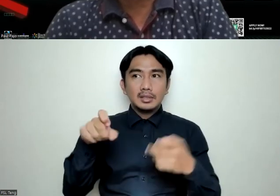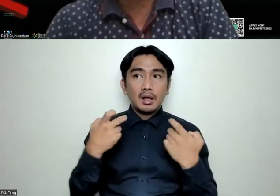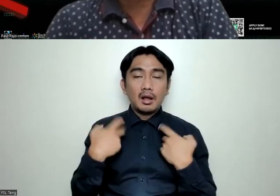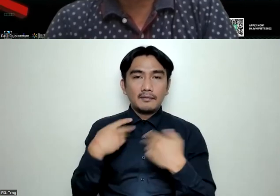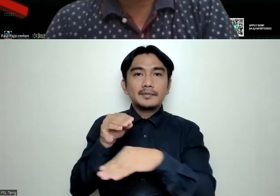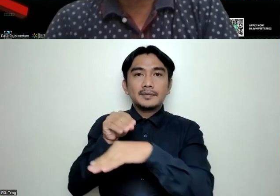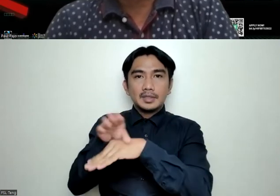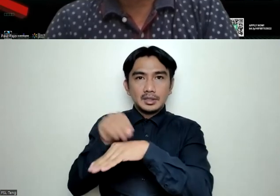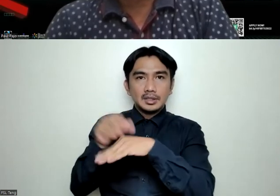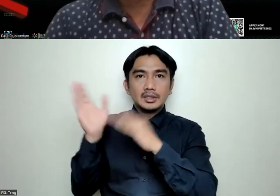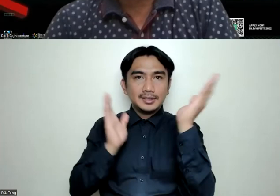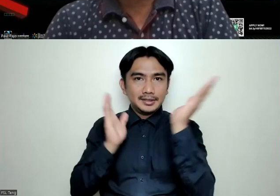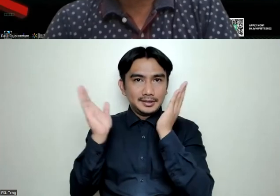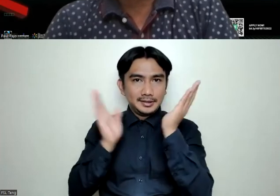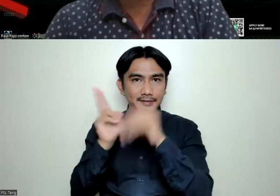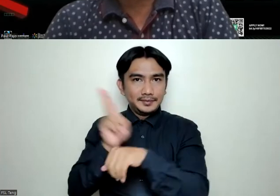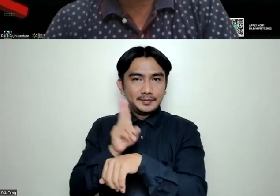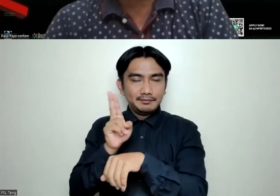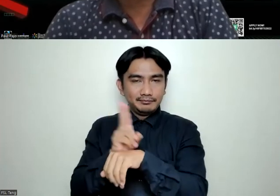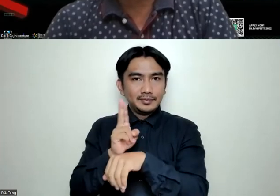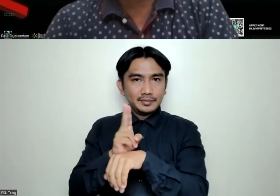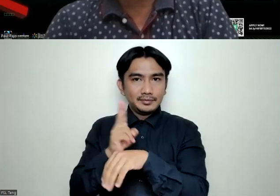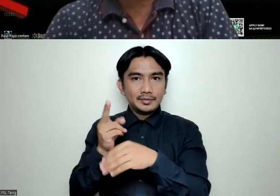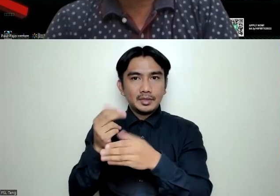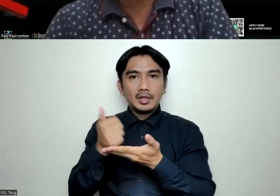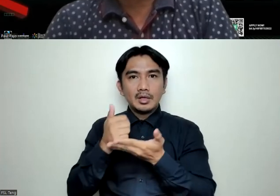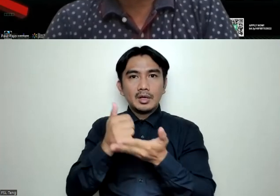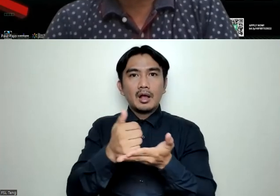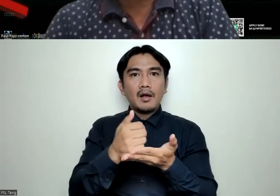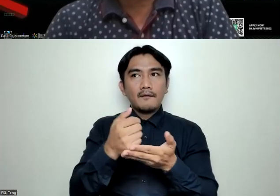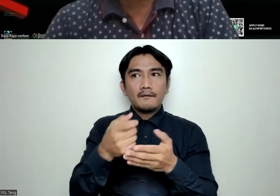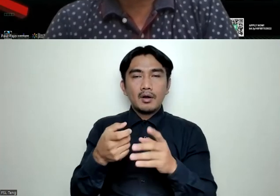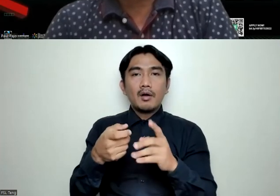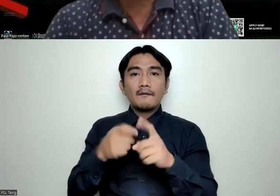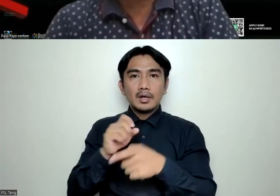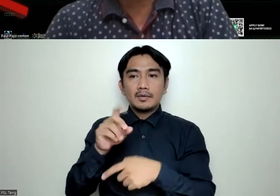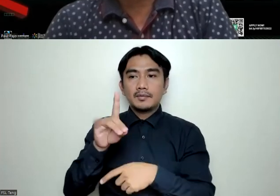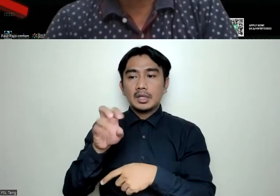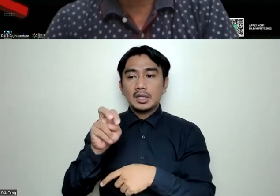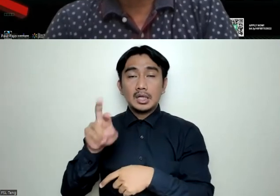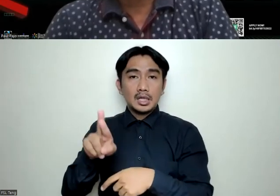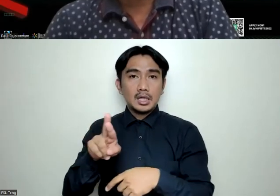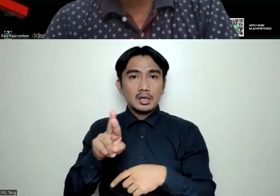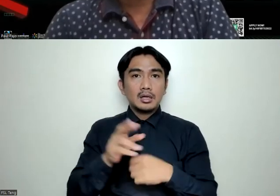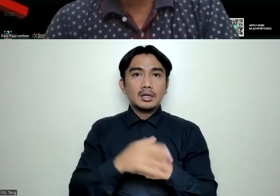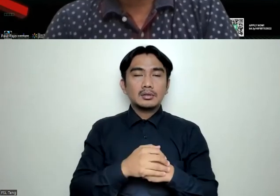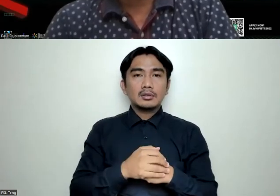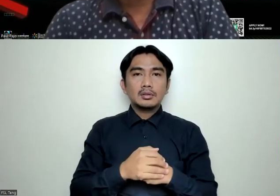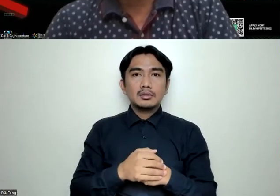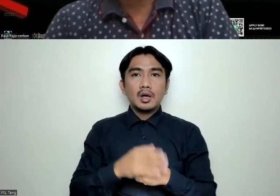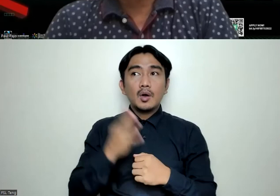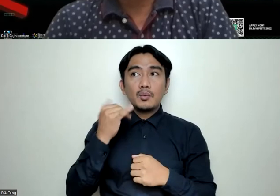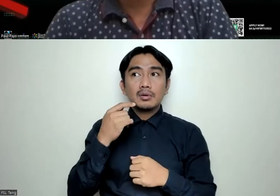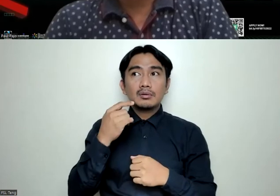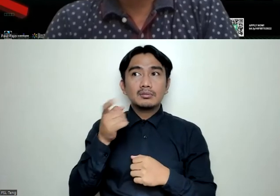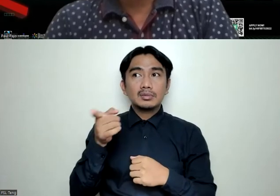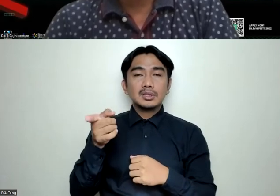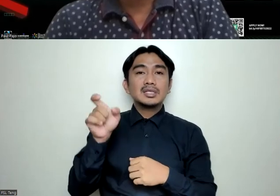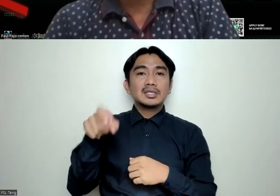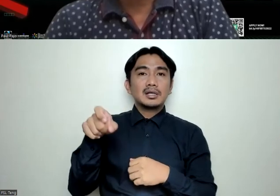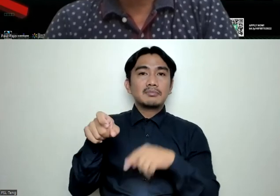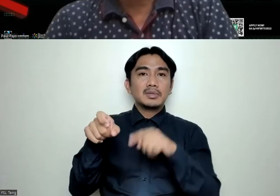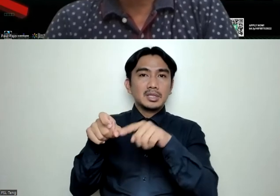offer for instance, for DNR or the Department of Natural Resources. Kasi sila dapat yung